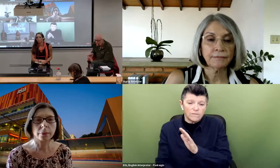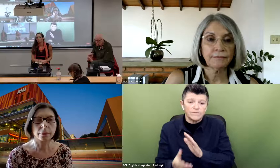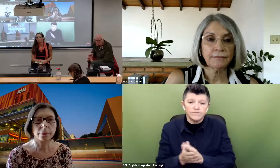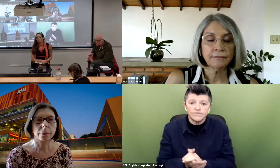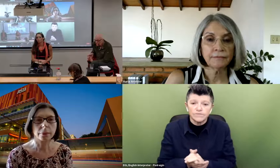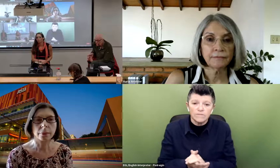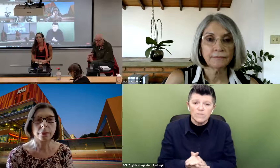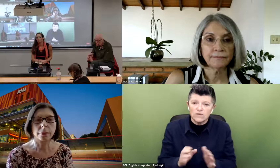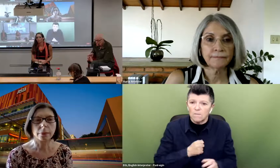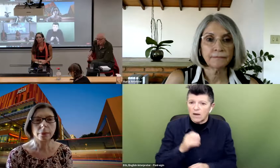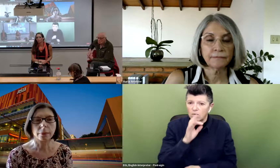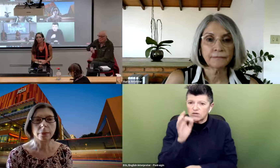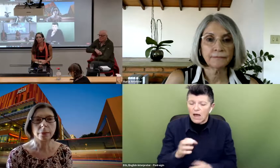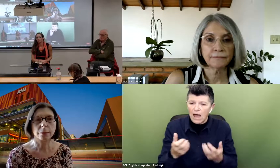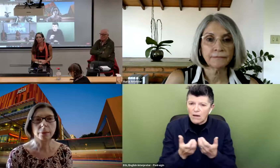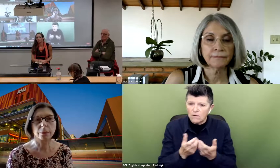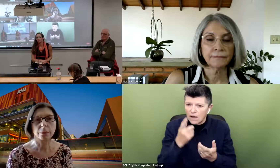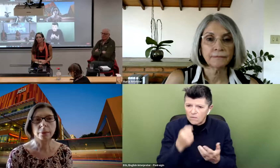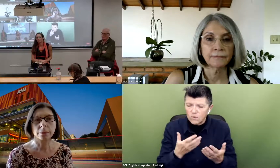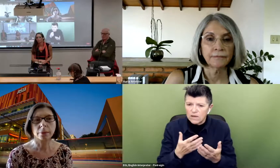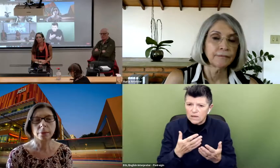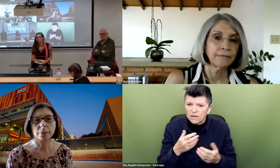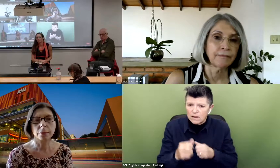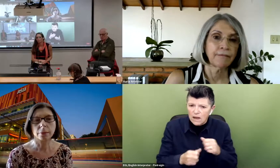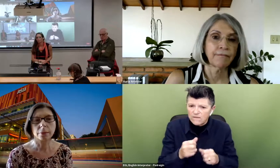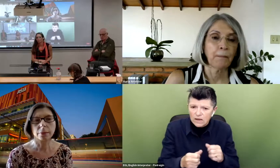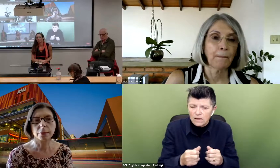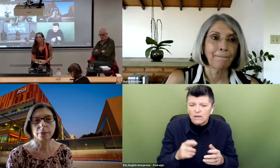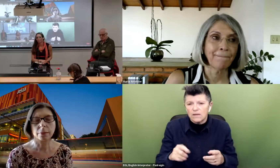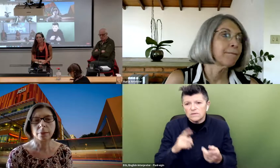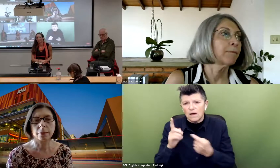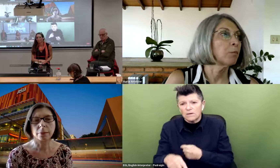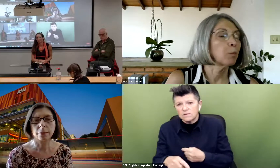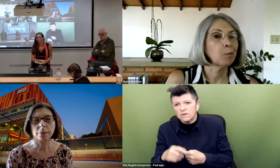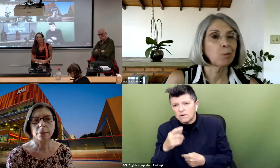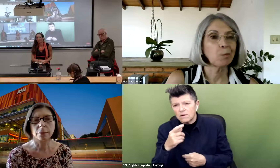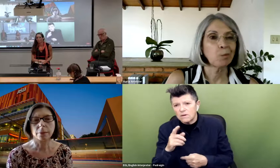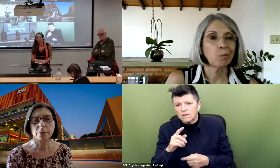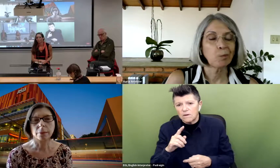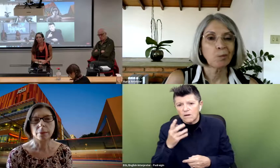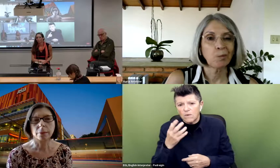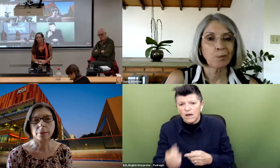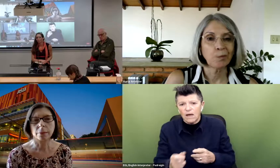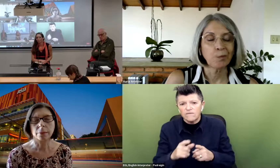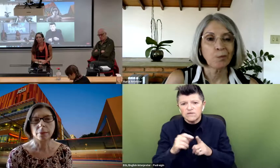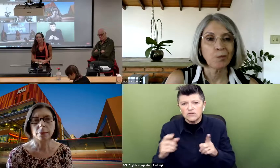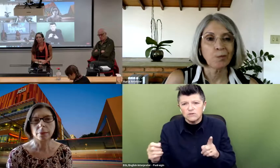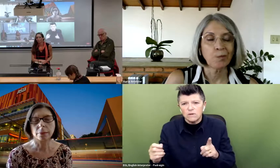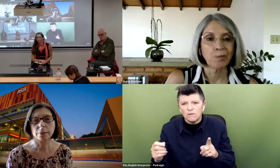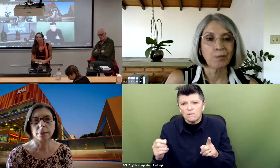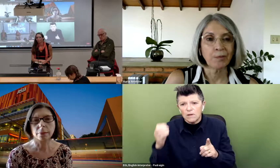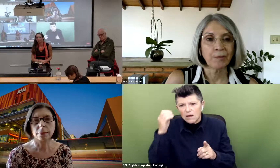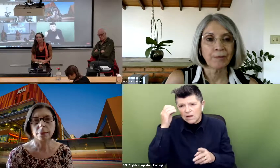navigate? I mean, the answer to this may not be digital literacy, like you pointed out, and also Professor Mike pointed